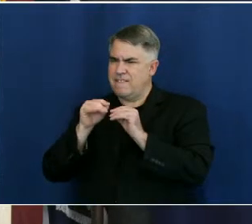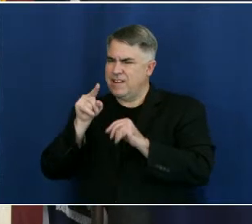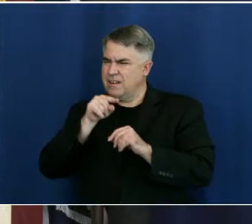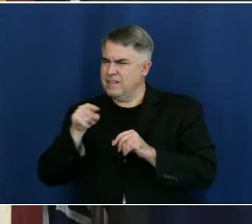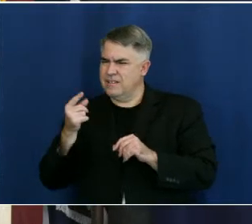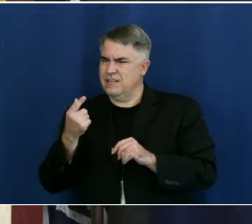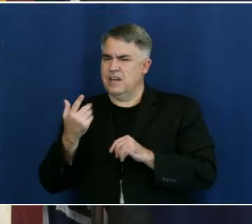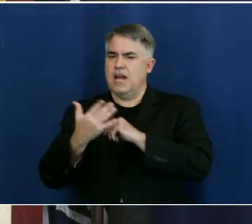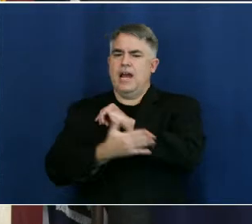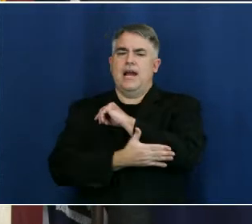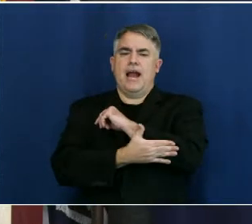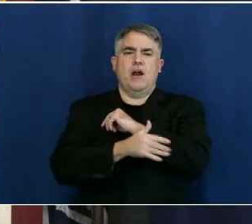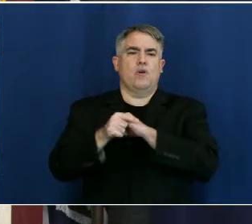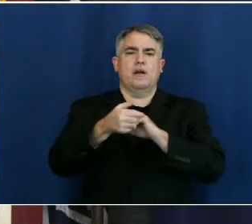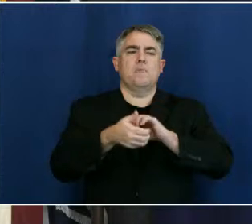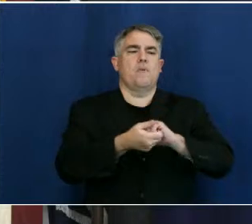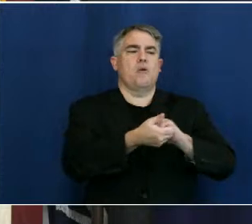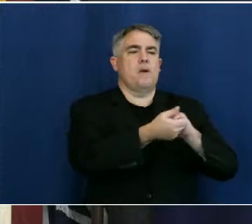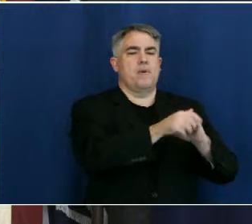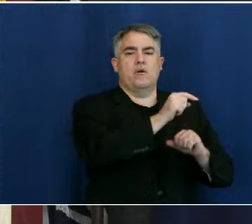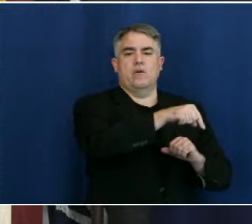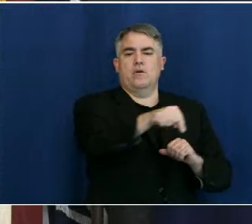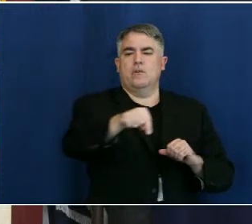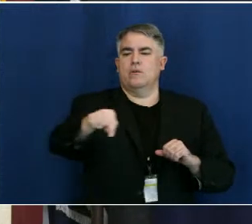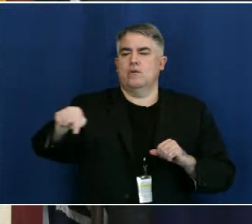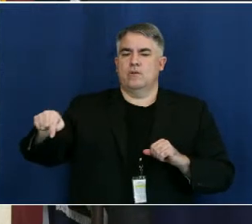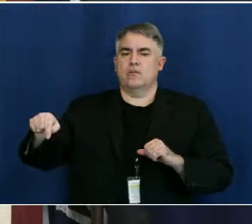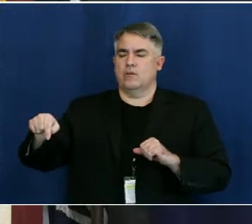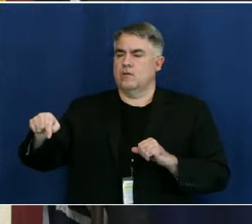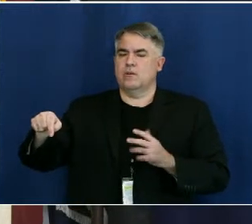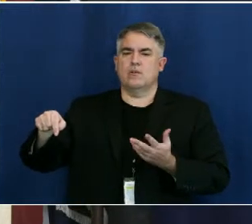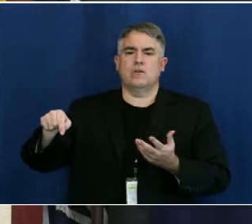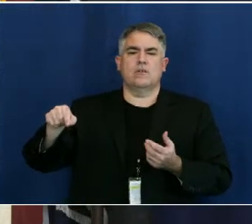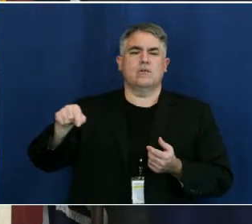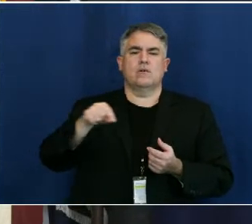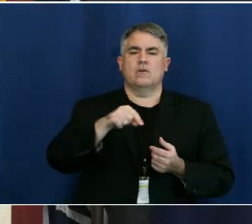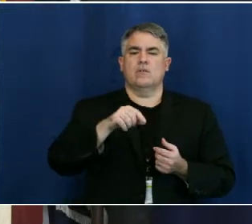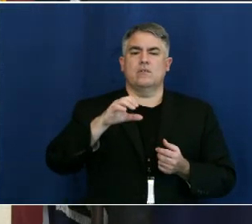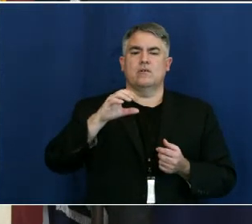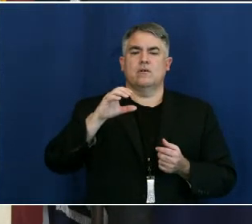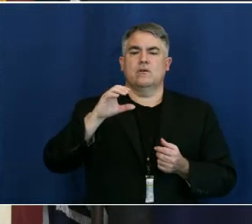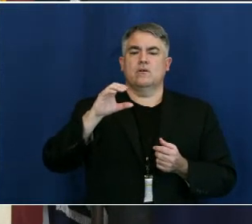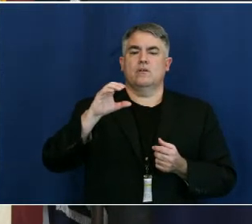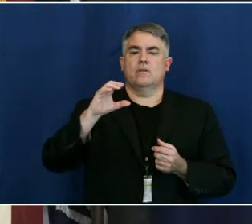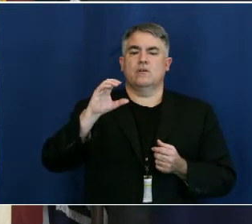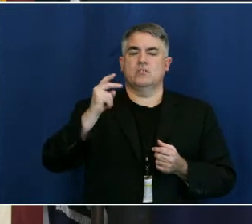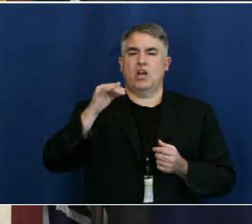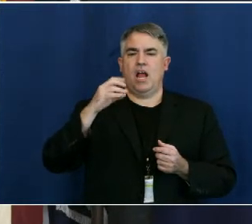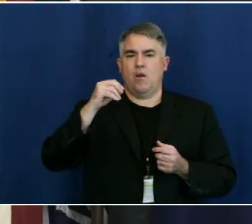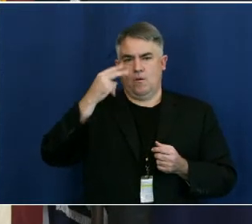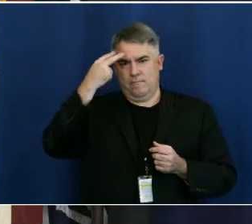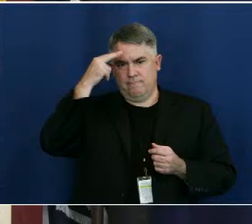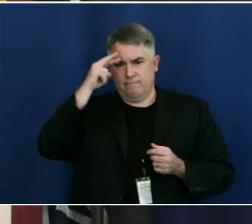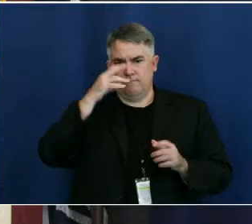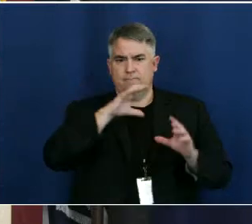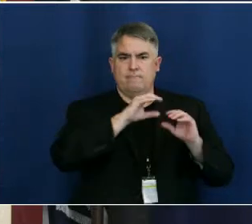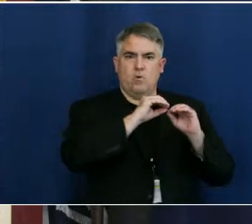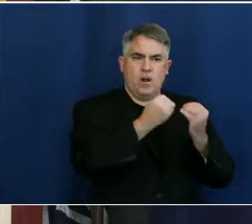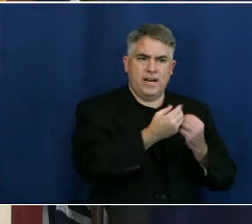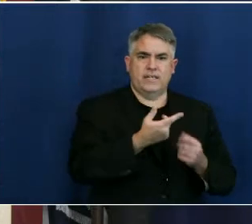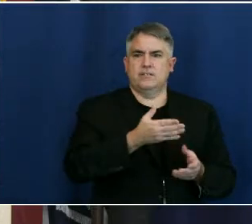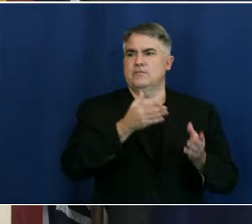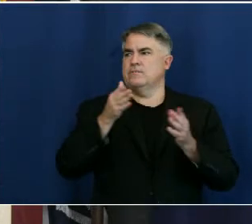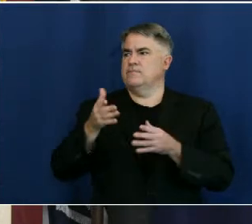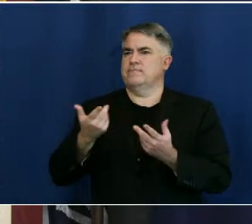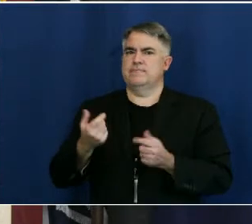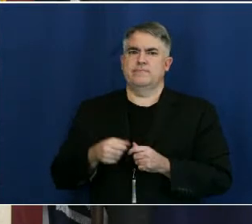organizations, I think United Women of East Africa, the Chicano Federation were mentioned, precisely what they'll be doing to help going